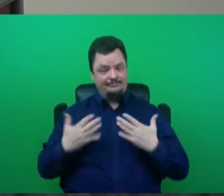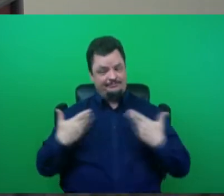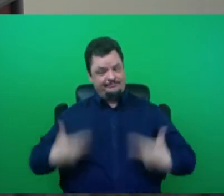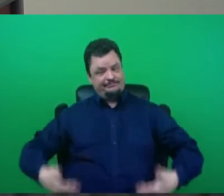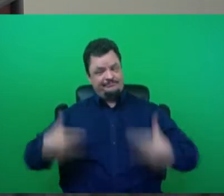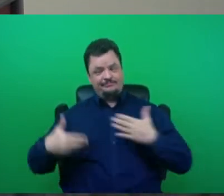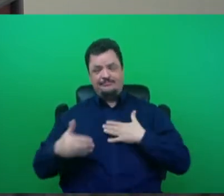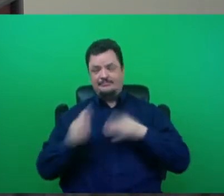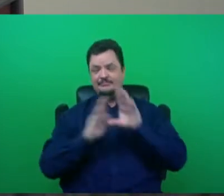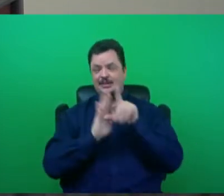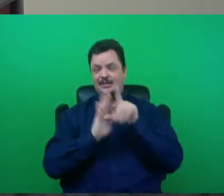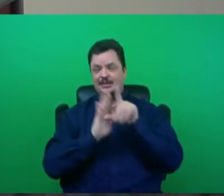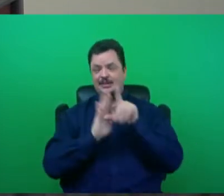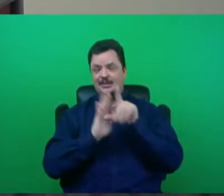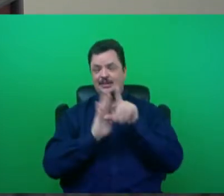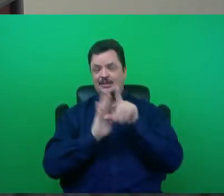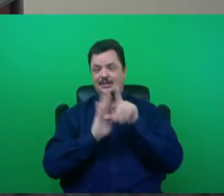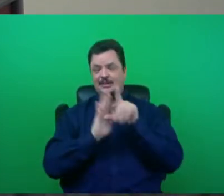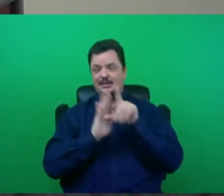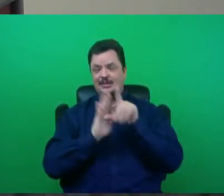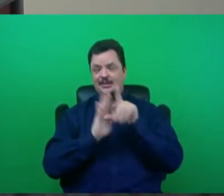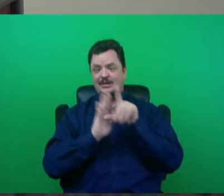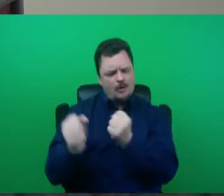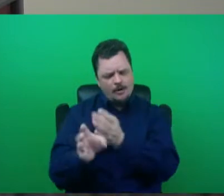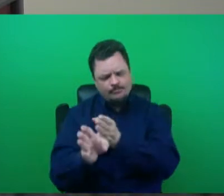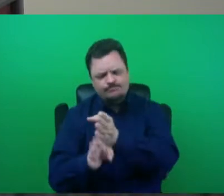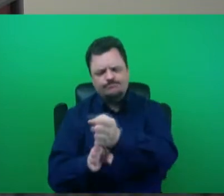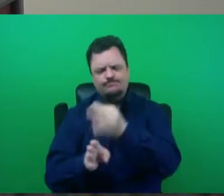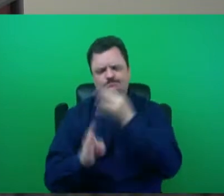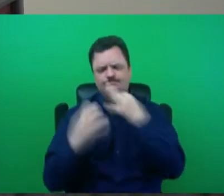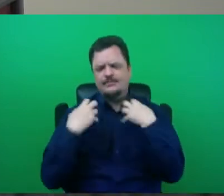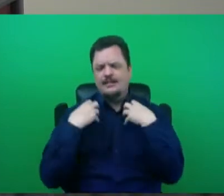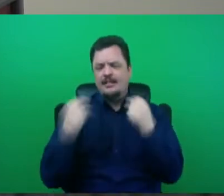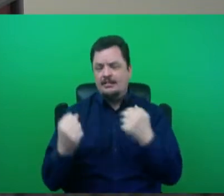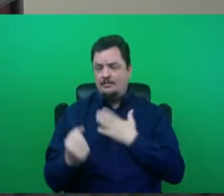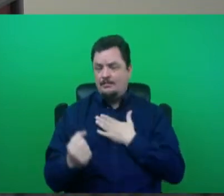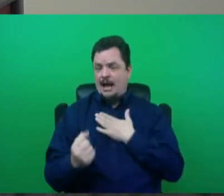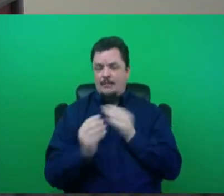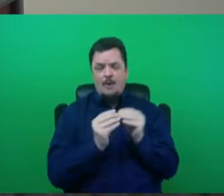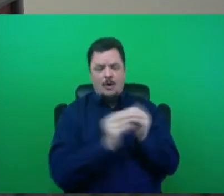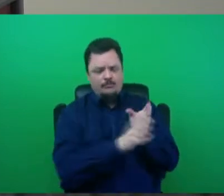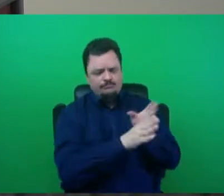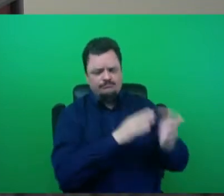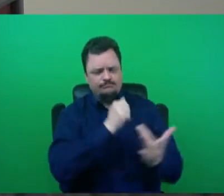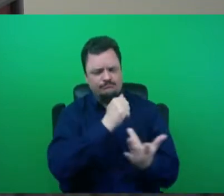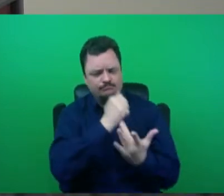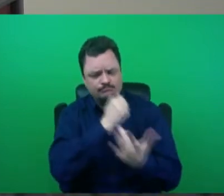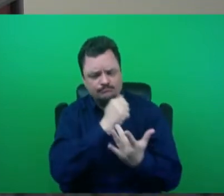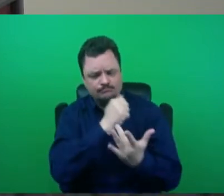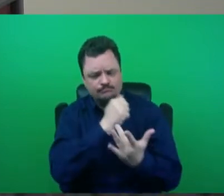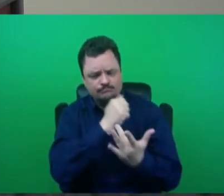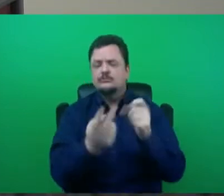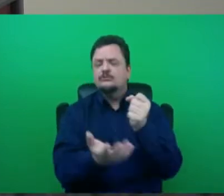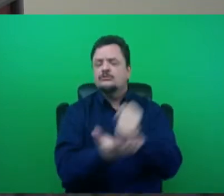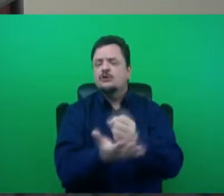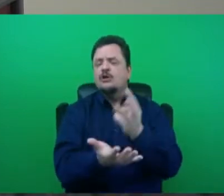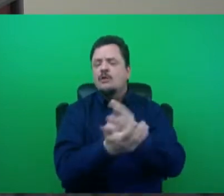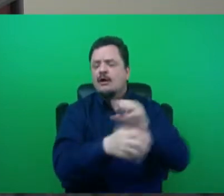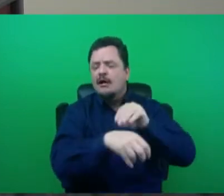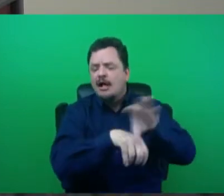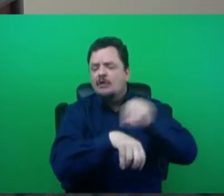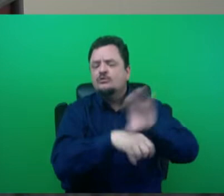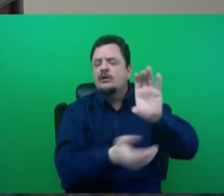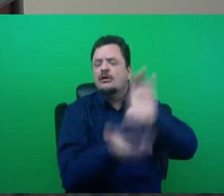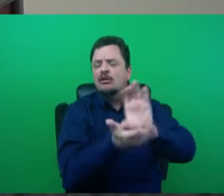I've been working in the IT world, so I'm a software consultant, is what I do for my day job, if you